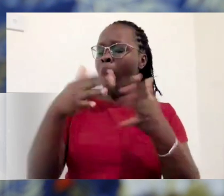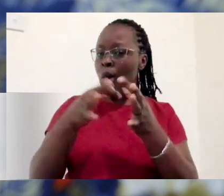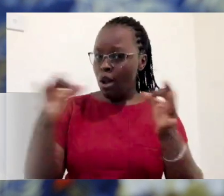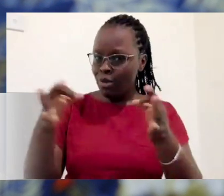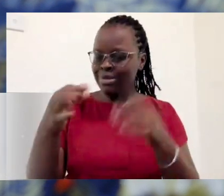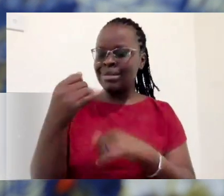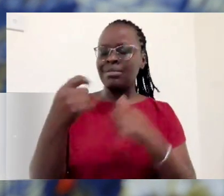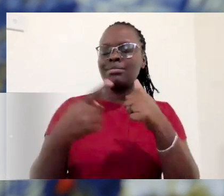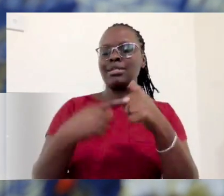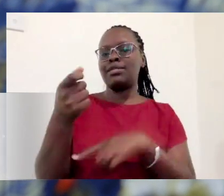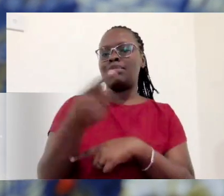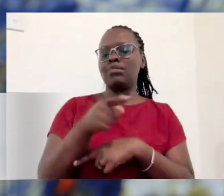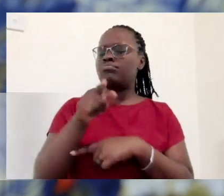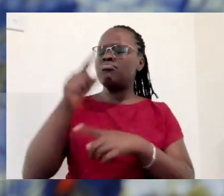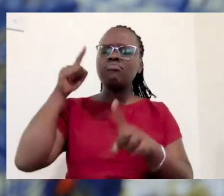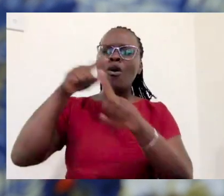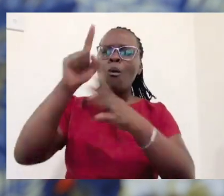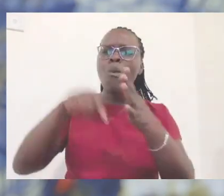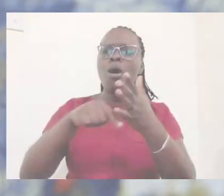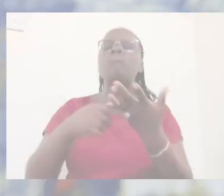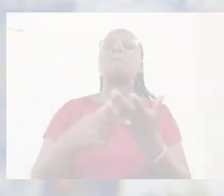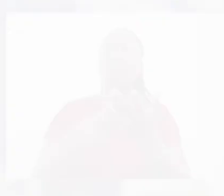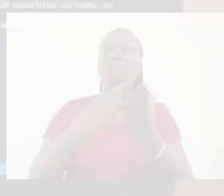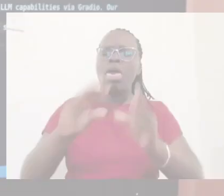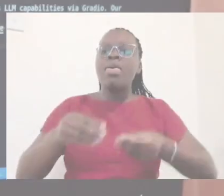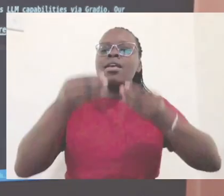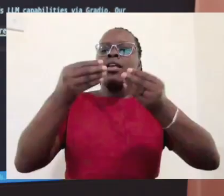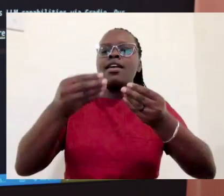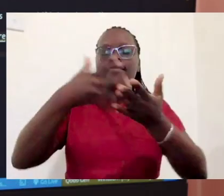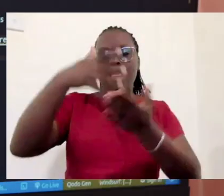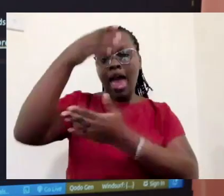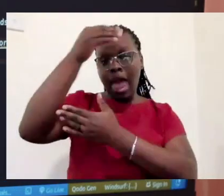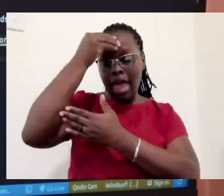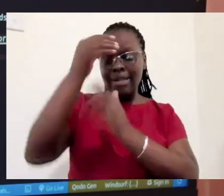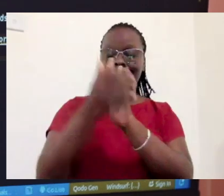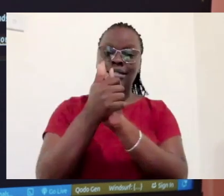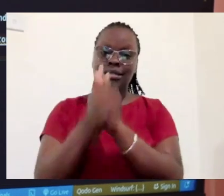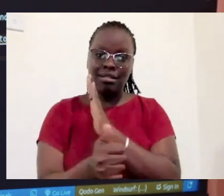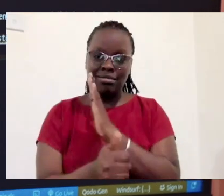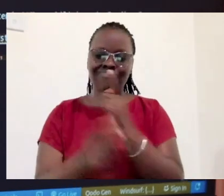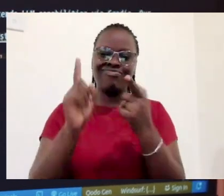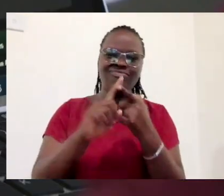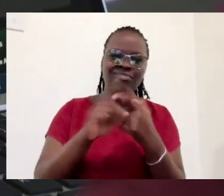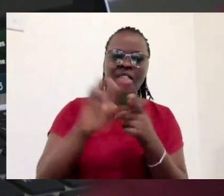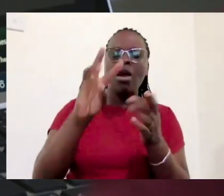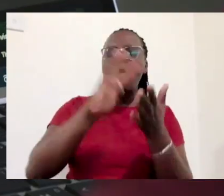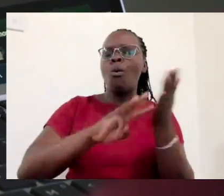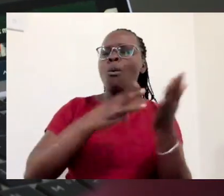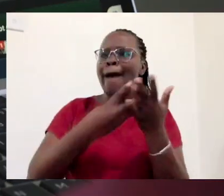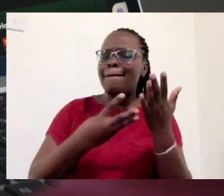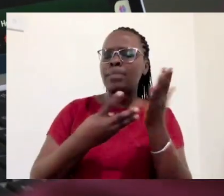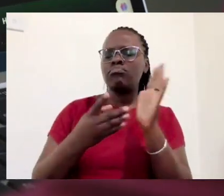6-month program that is meant to equip learners with skills. Skills ranging from web development to